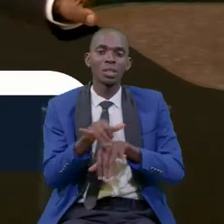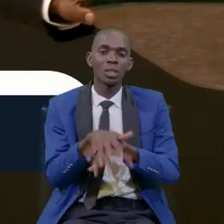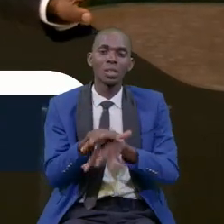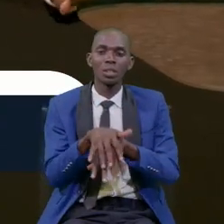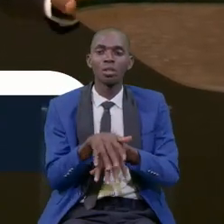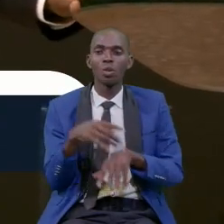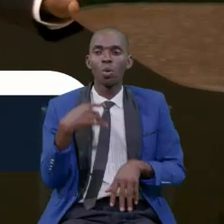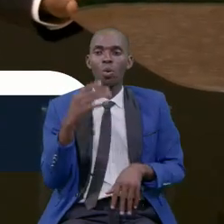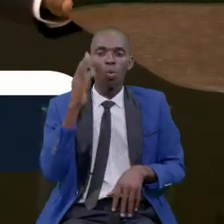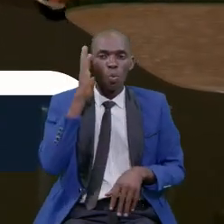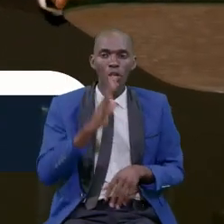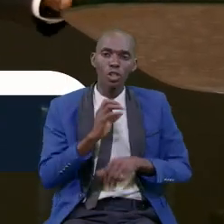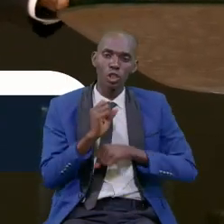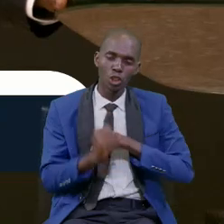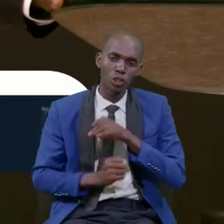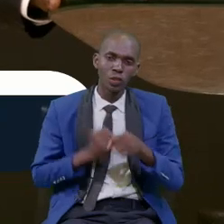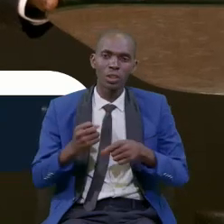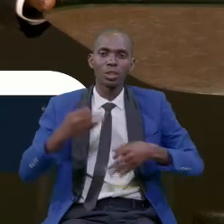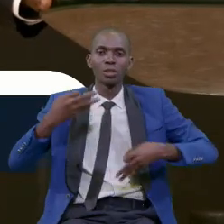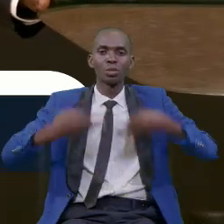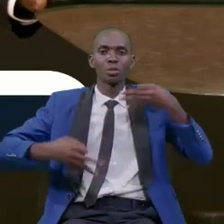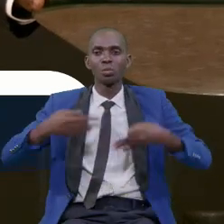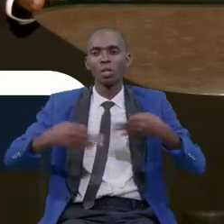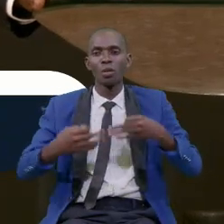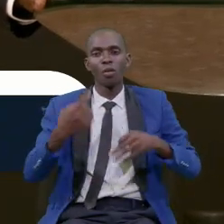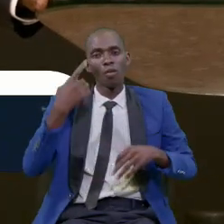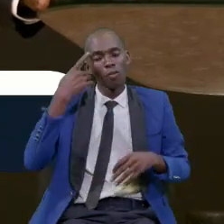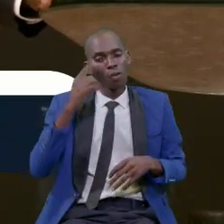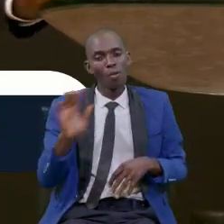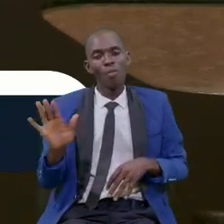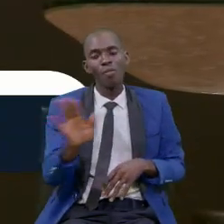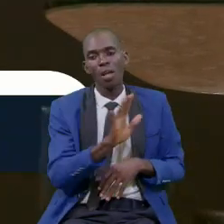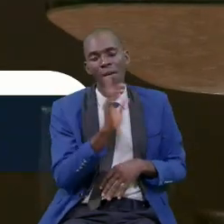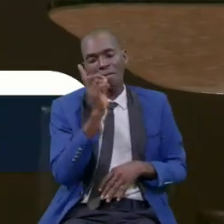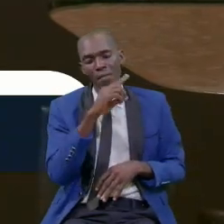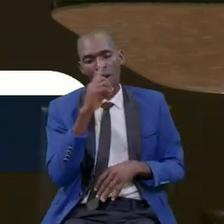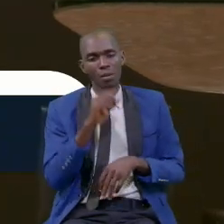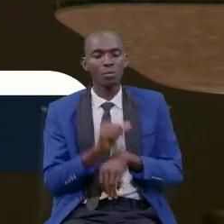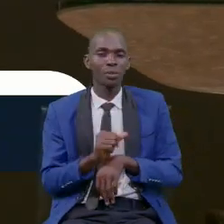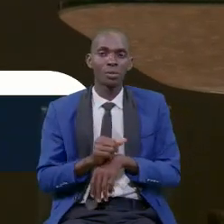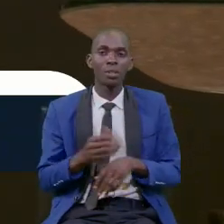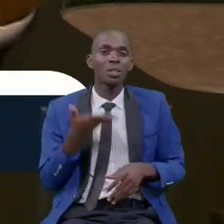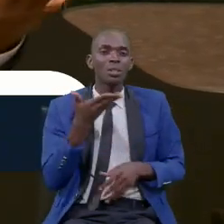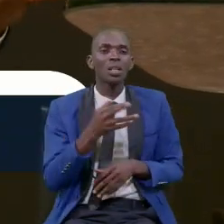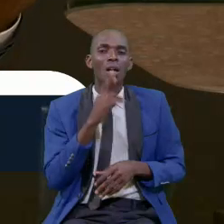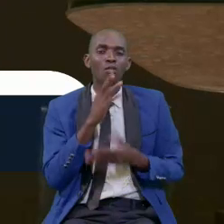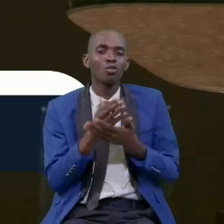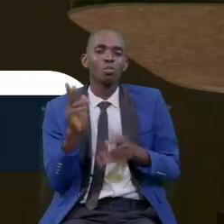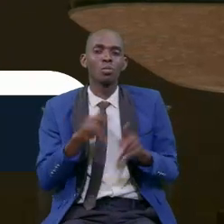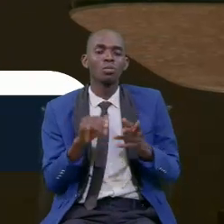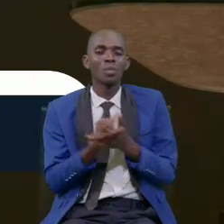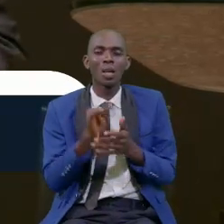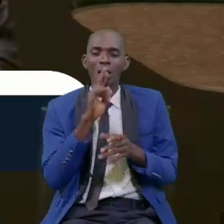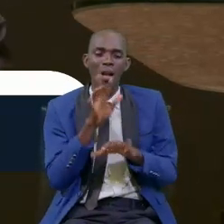will suffer judgment for their falsehood. There are people who are, you know,